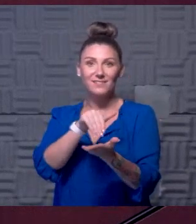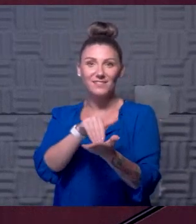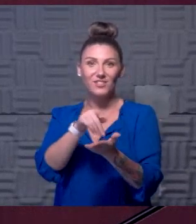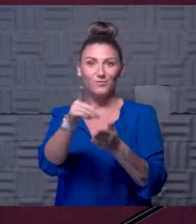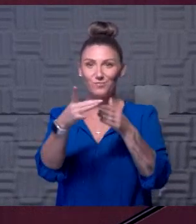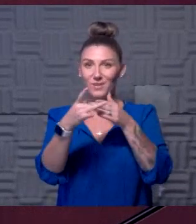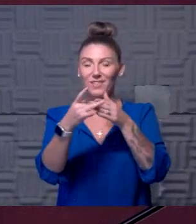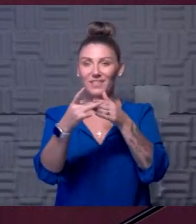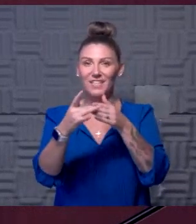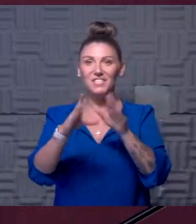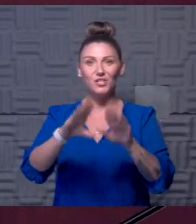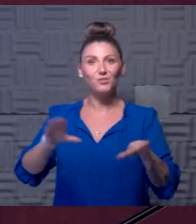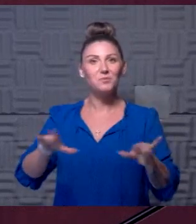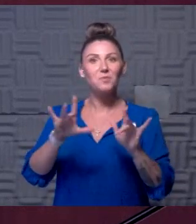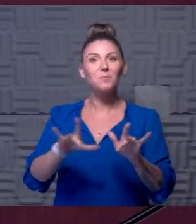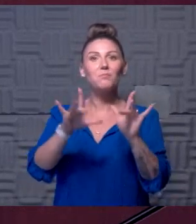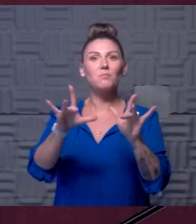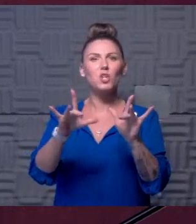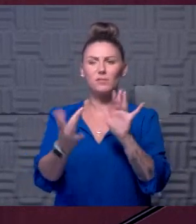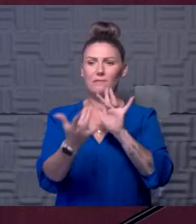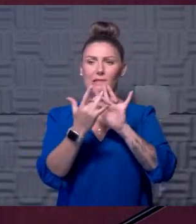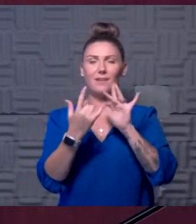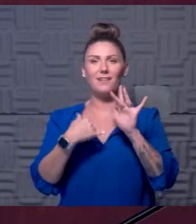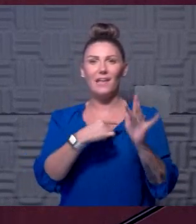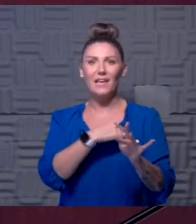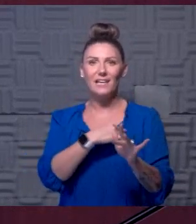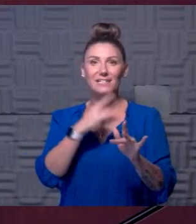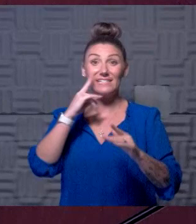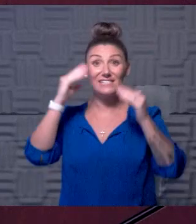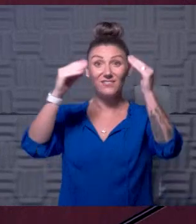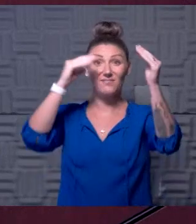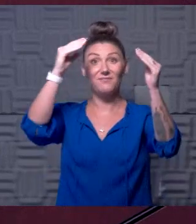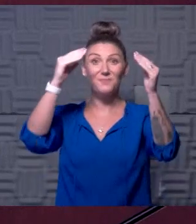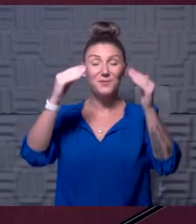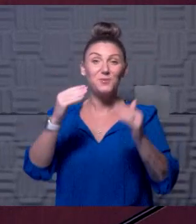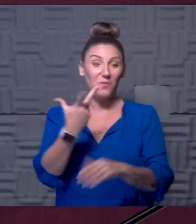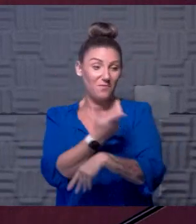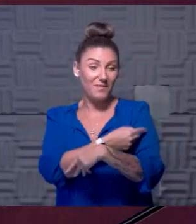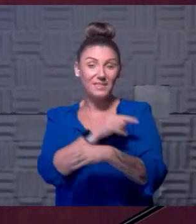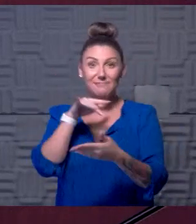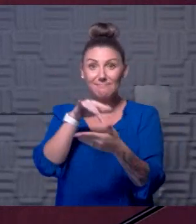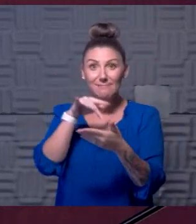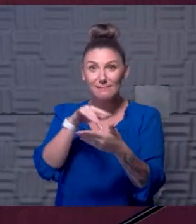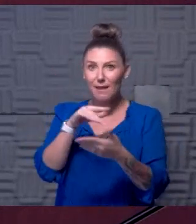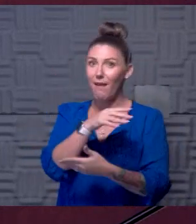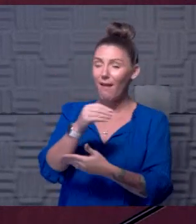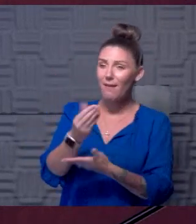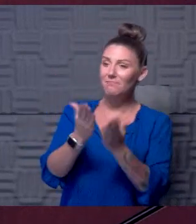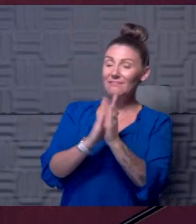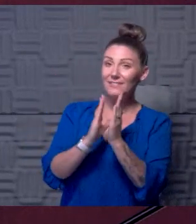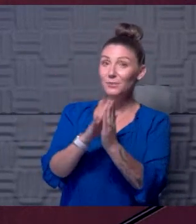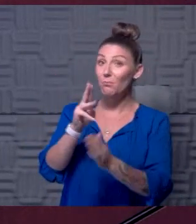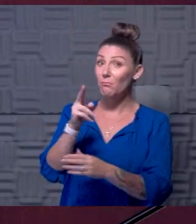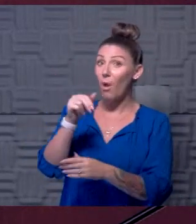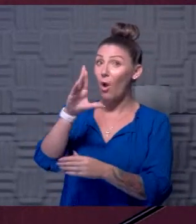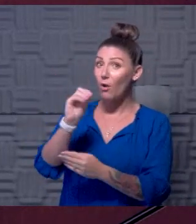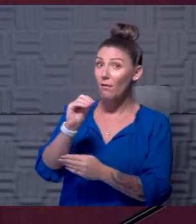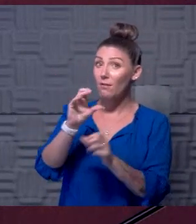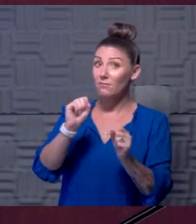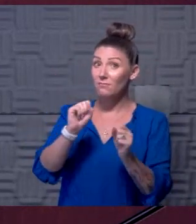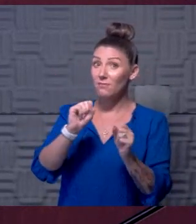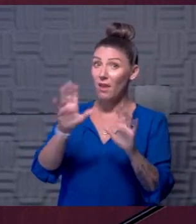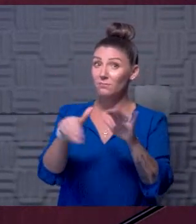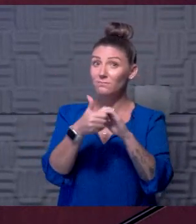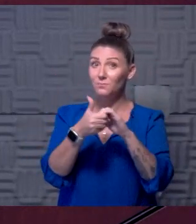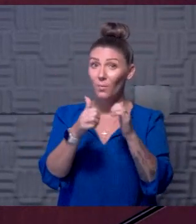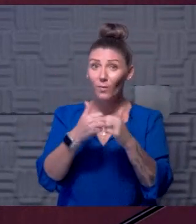there at Children's Mercy. Kind of reached out to us because this is an adult vaccine study and said, Mario, could you join forces with us? And I think we've